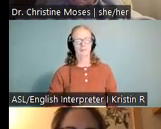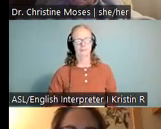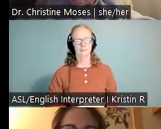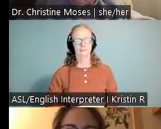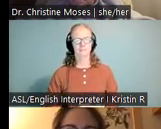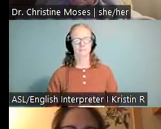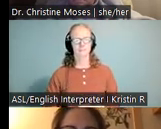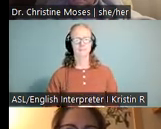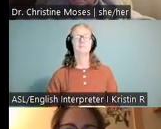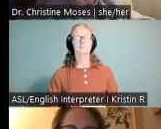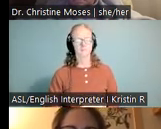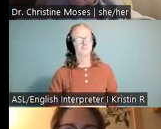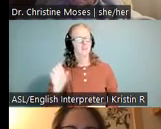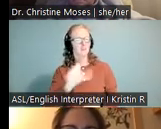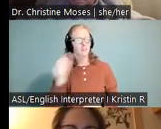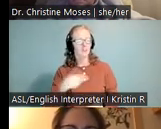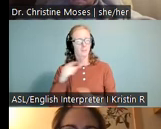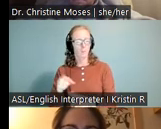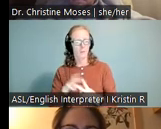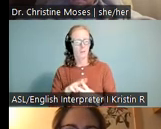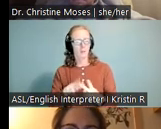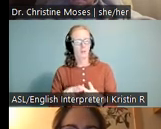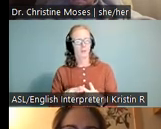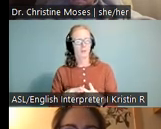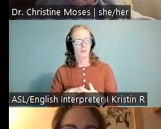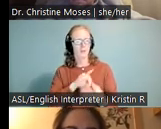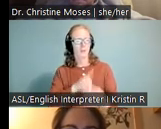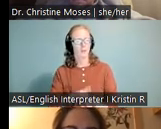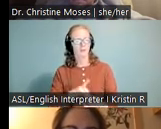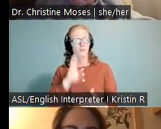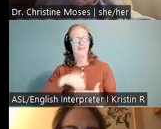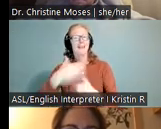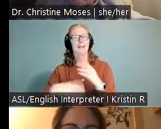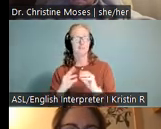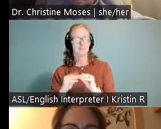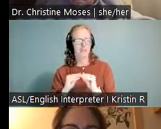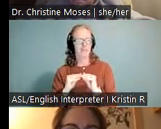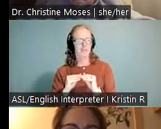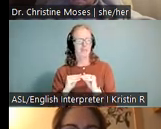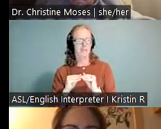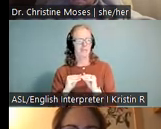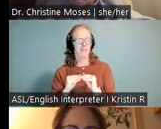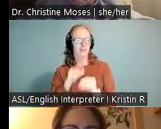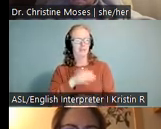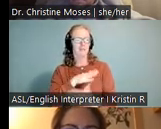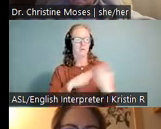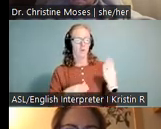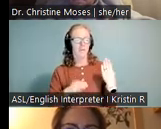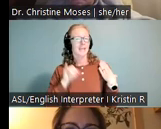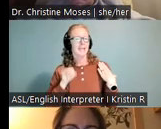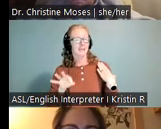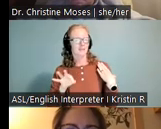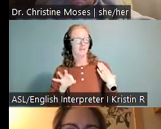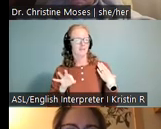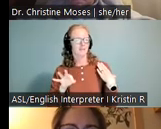And the other point was, in terms of at the next meeting, that's partially a question of if it's